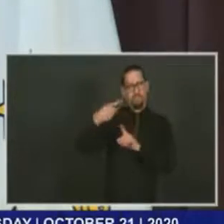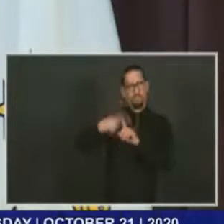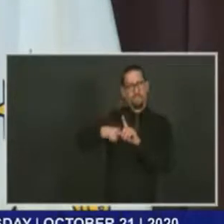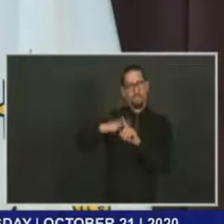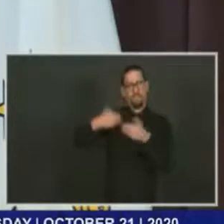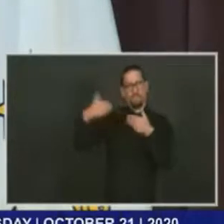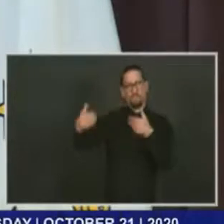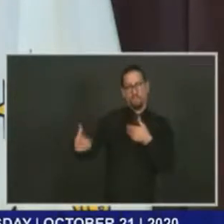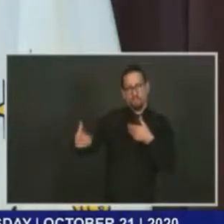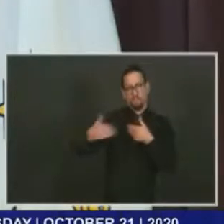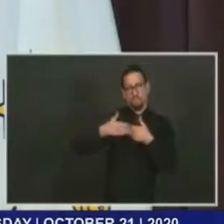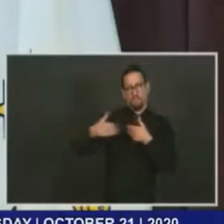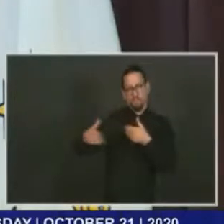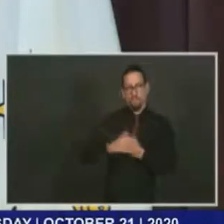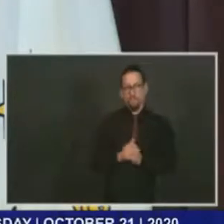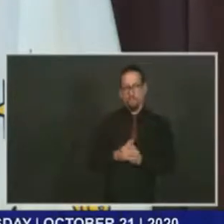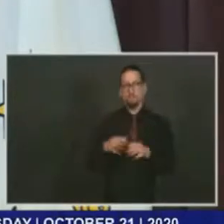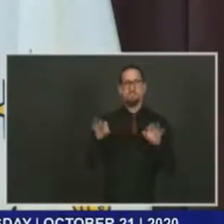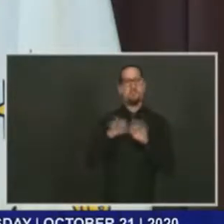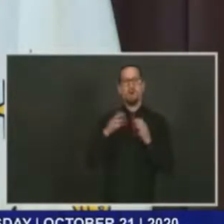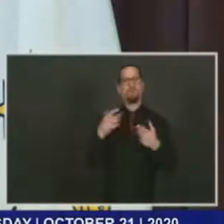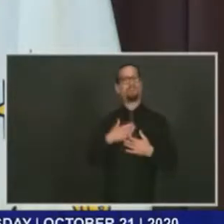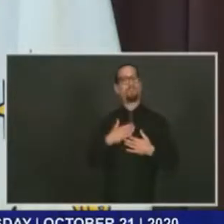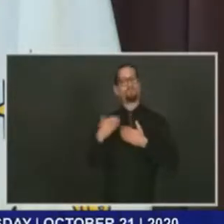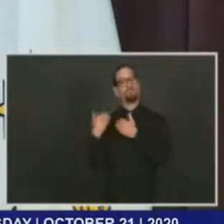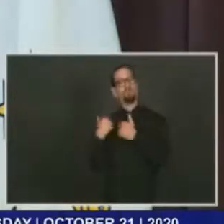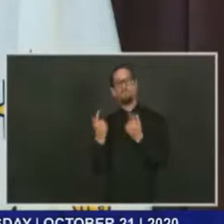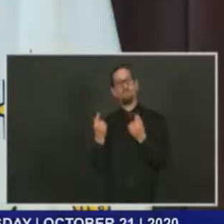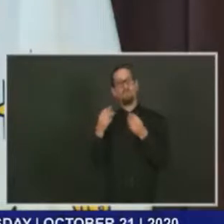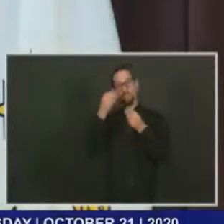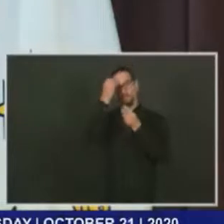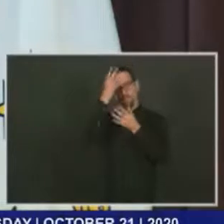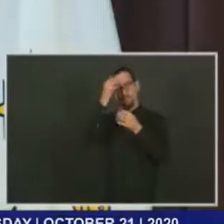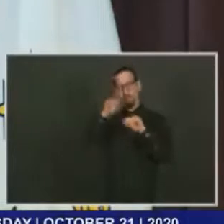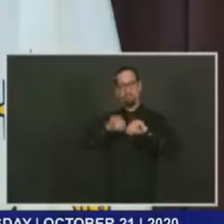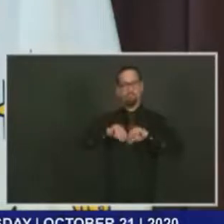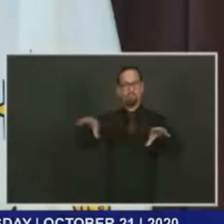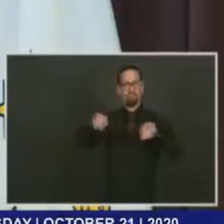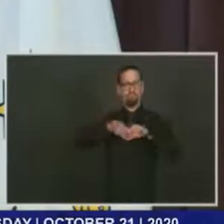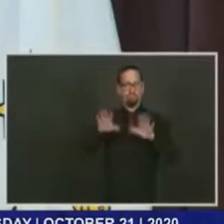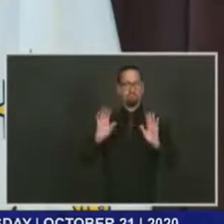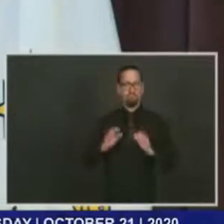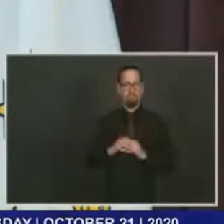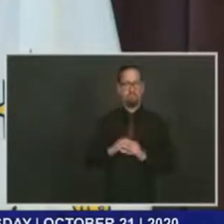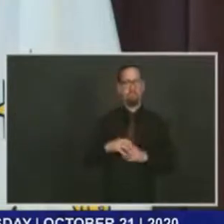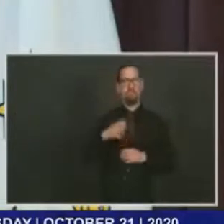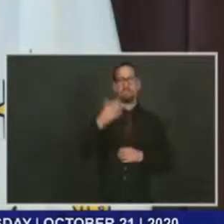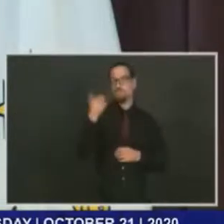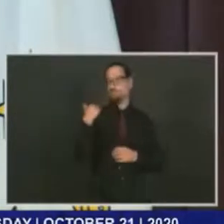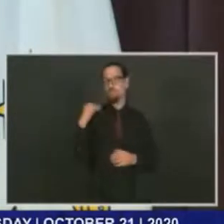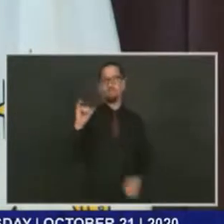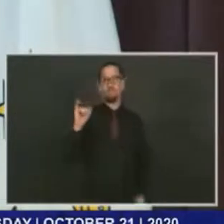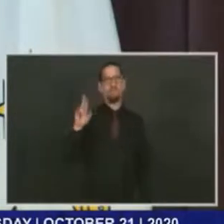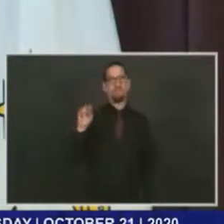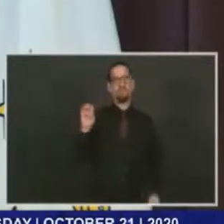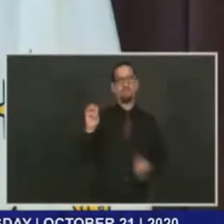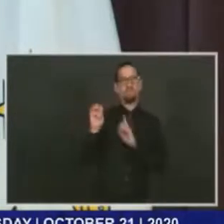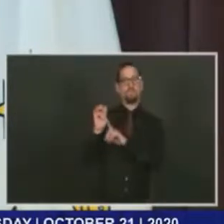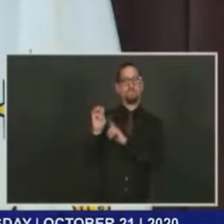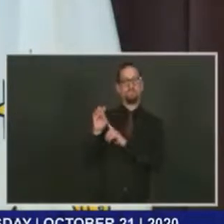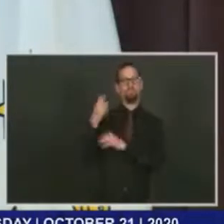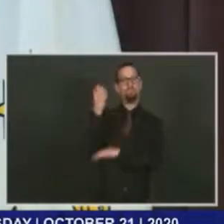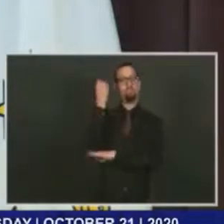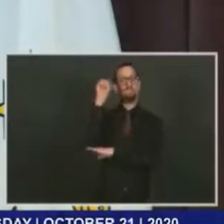learn what's happening. We did that in June when we saw with the protests, thousands of people